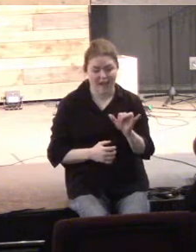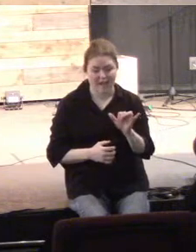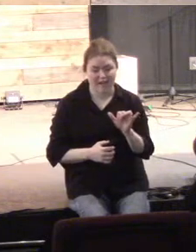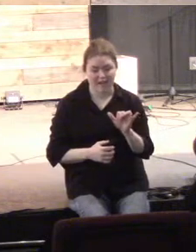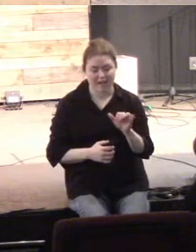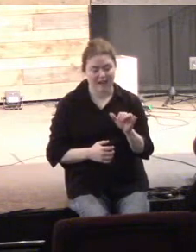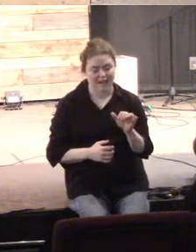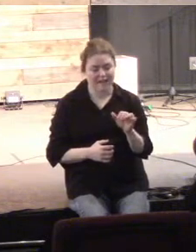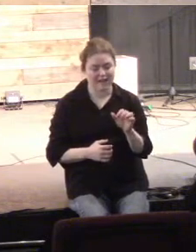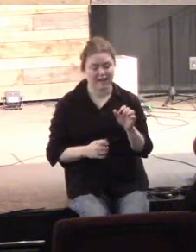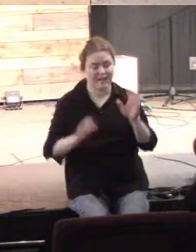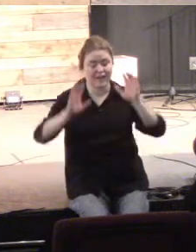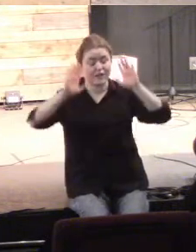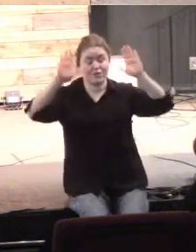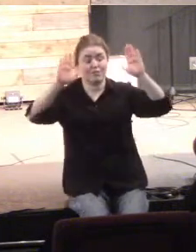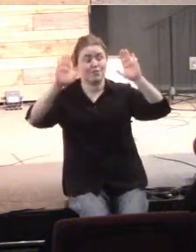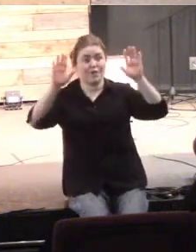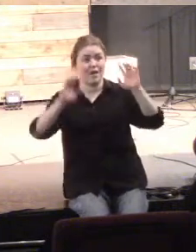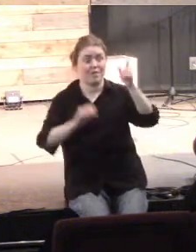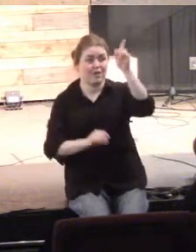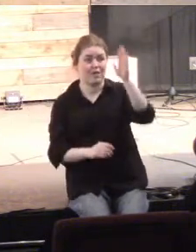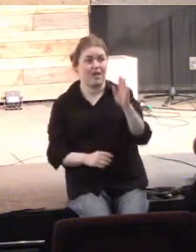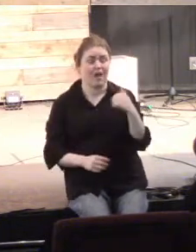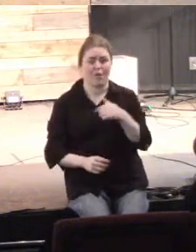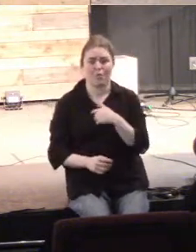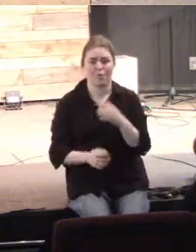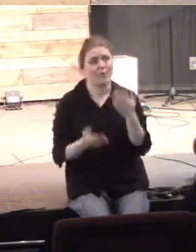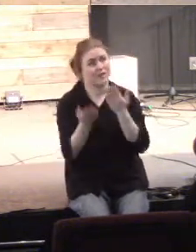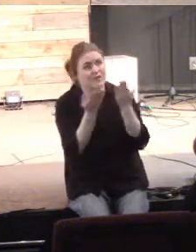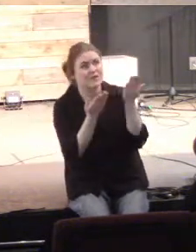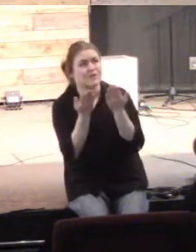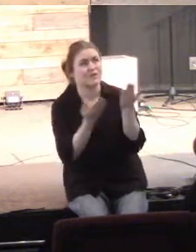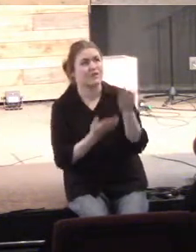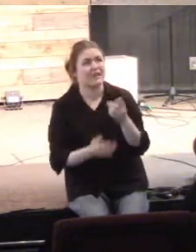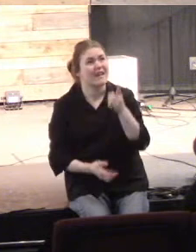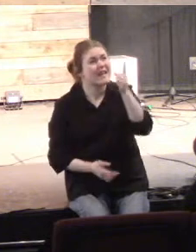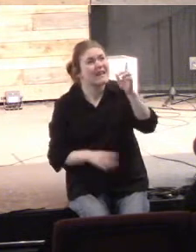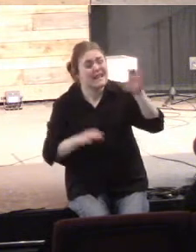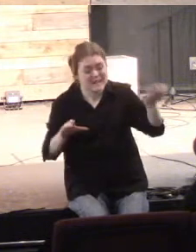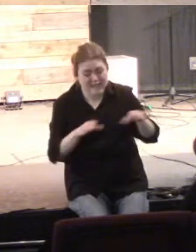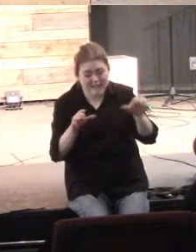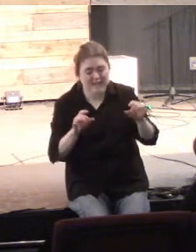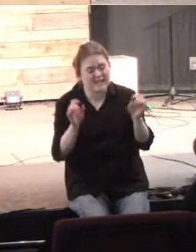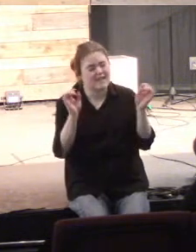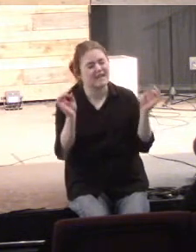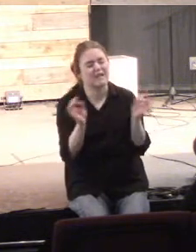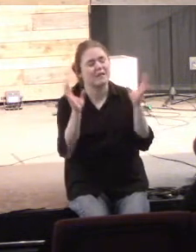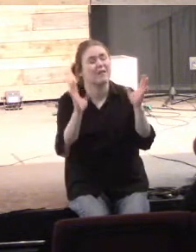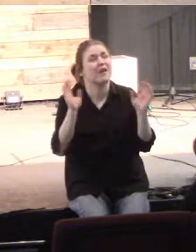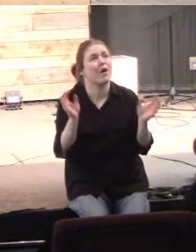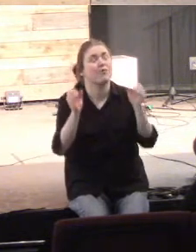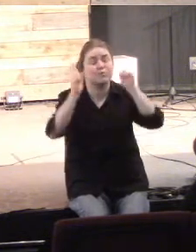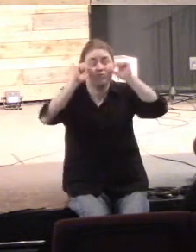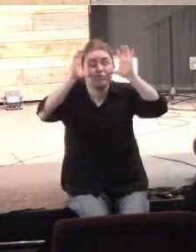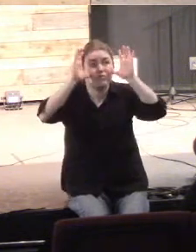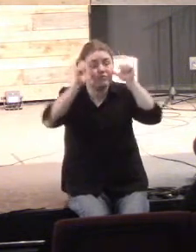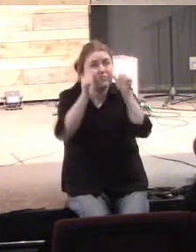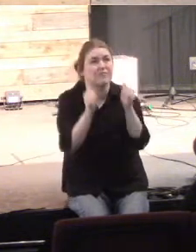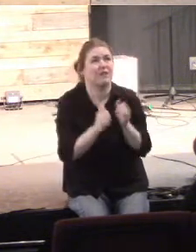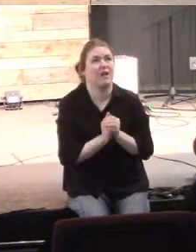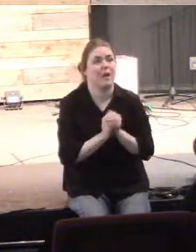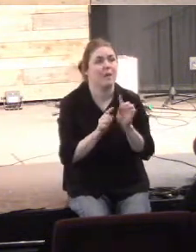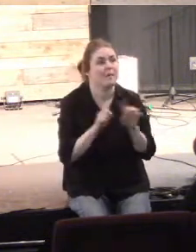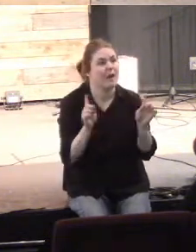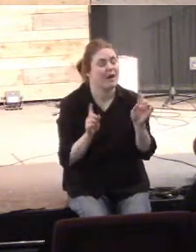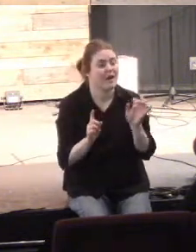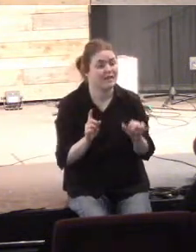we serve. It's not about Peter. What a God we serve that does incredible miracles. But is that not the condition also